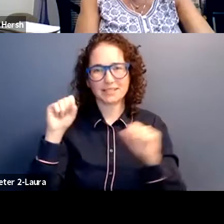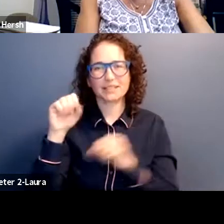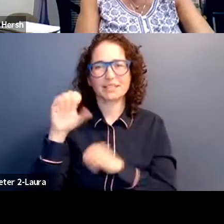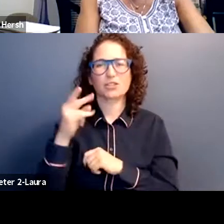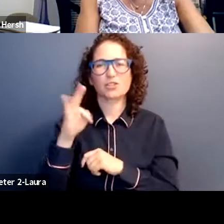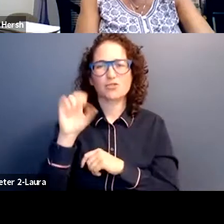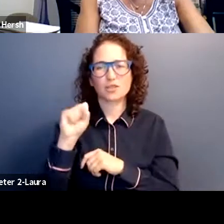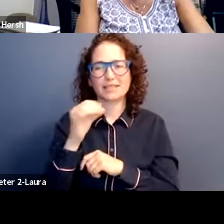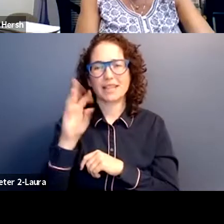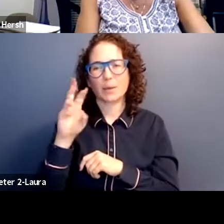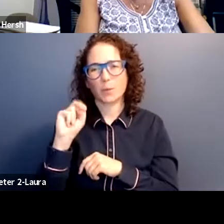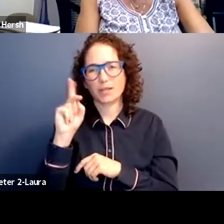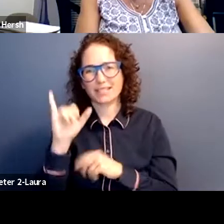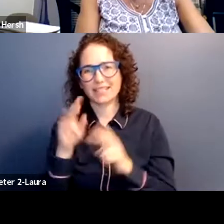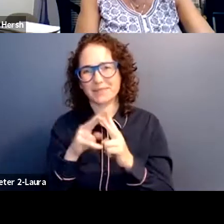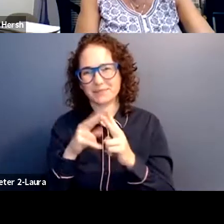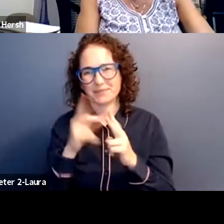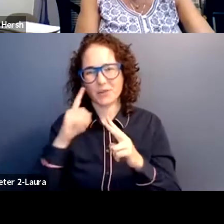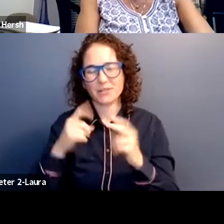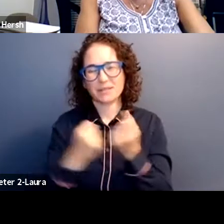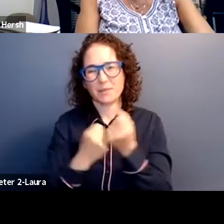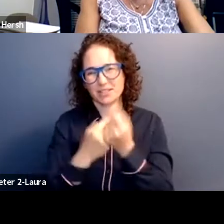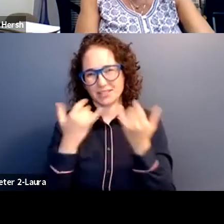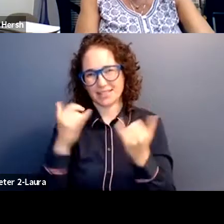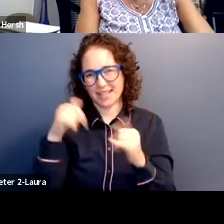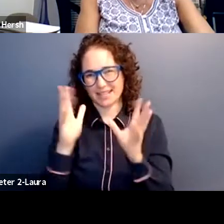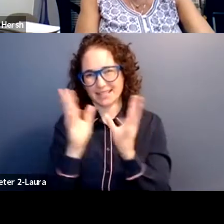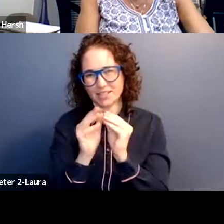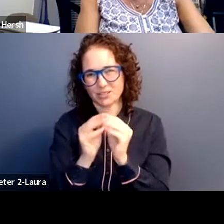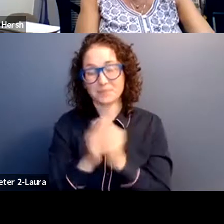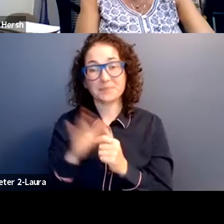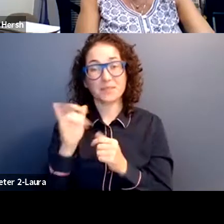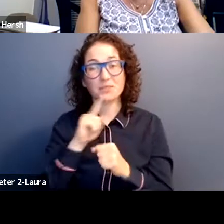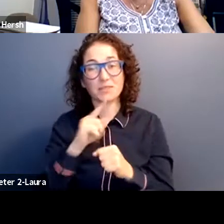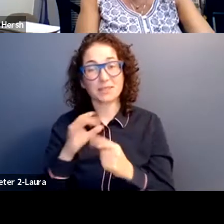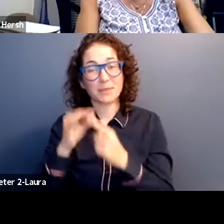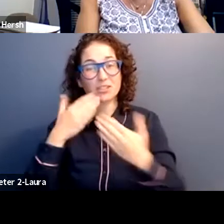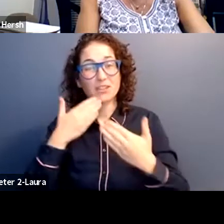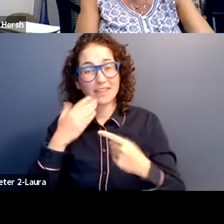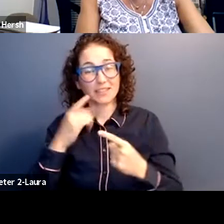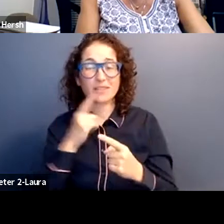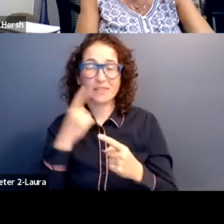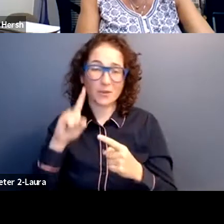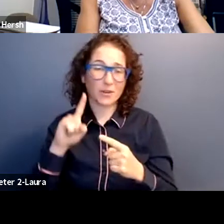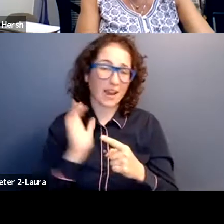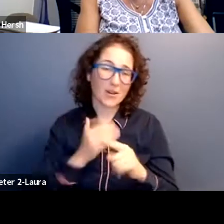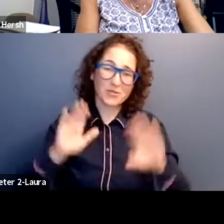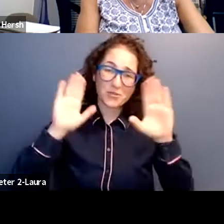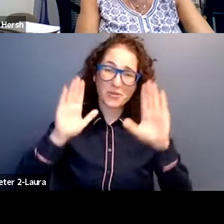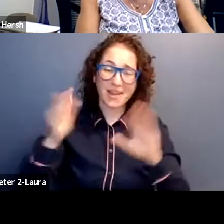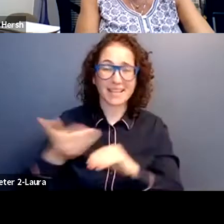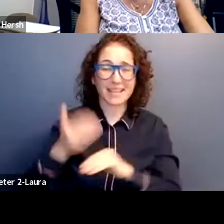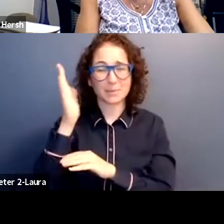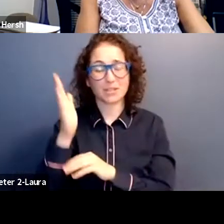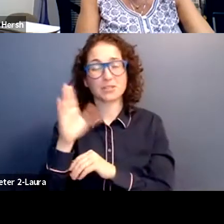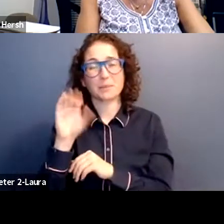Kempsky and Wendy Hirsch for sponsoring today's sessions with us. And also special thanks to our great guest speakers, Dr.